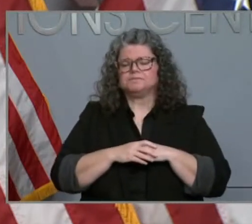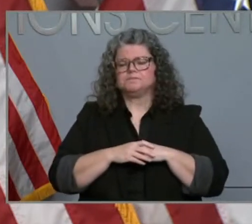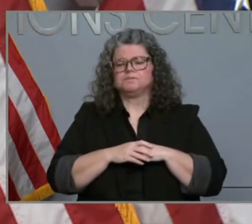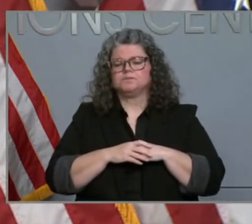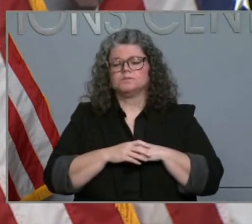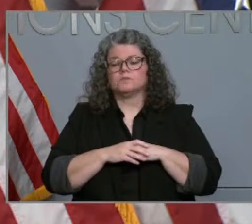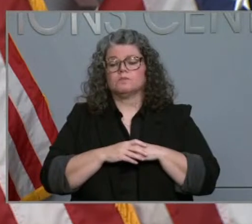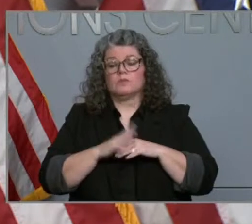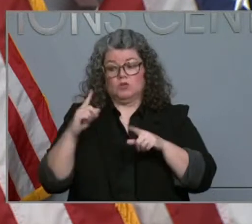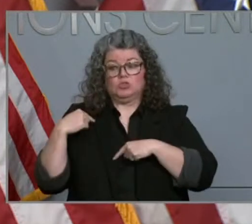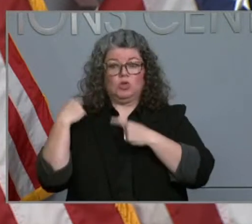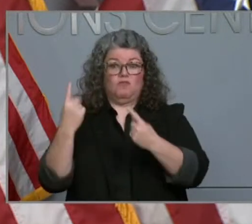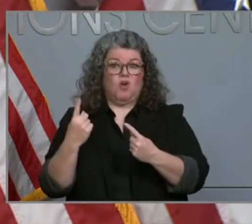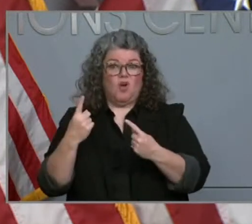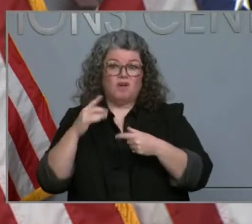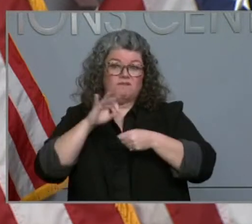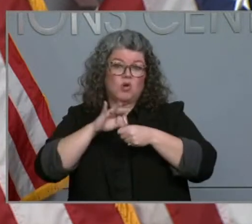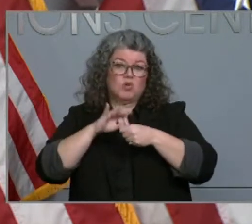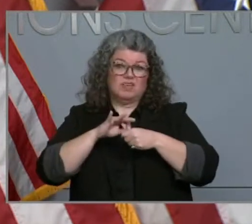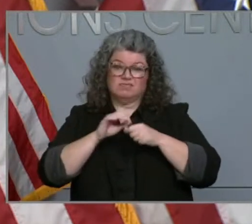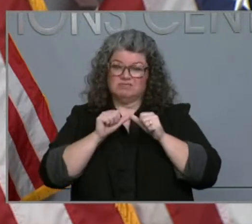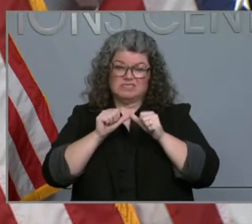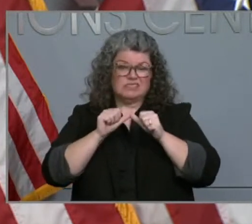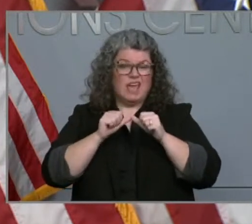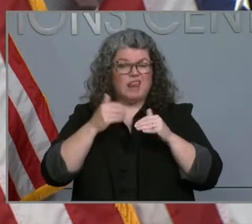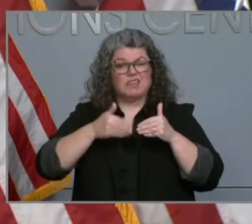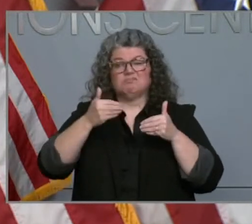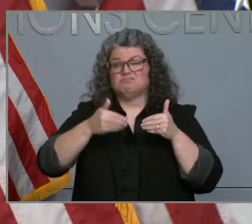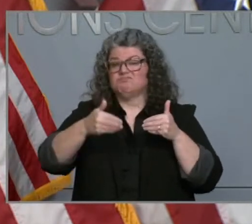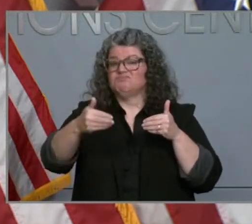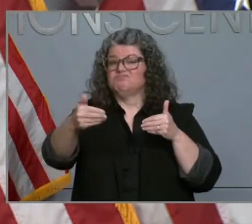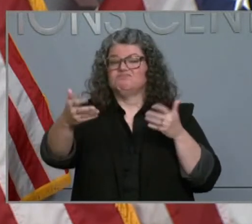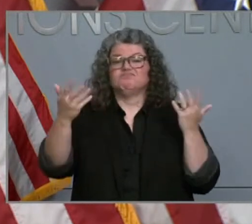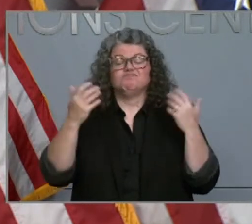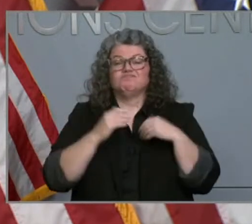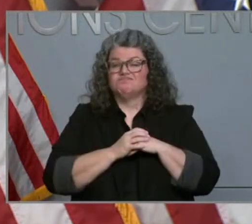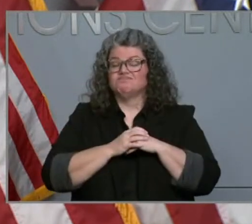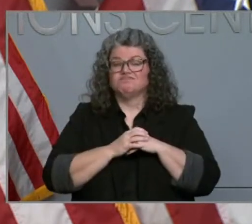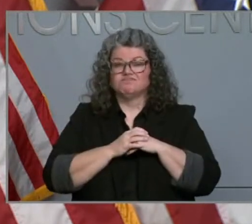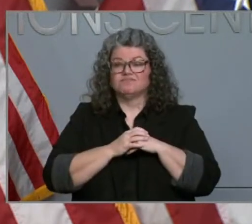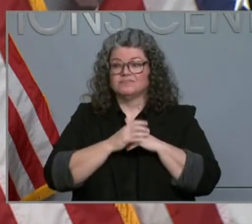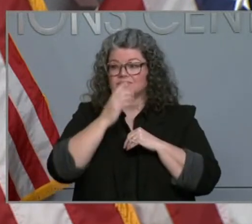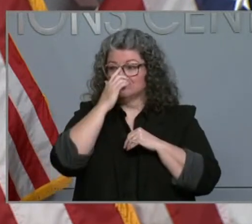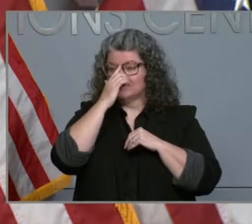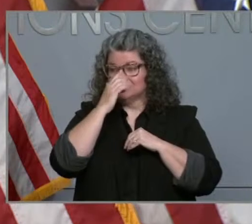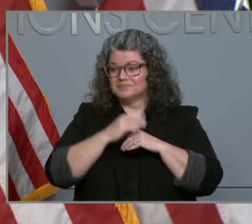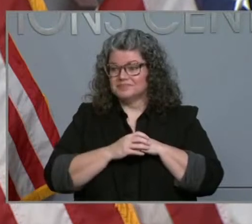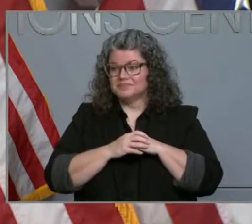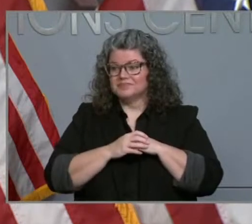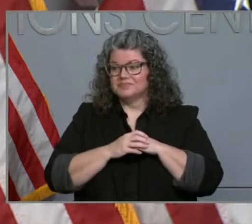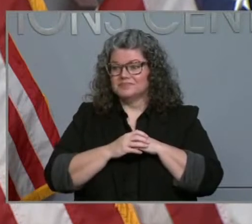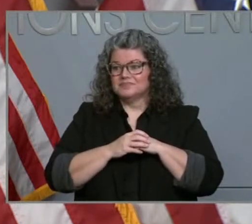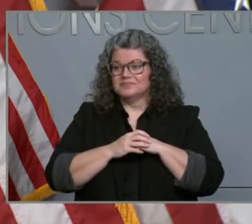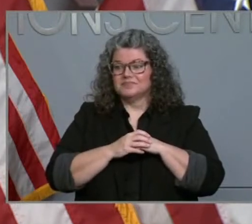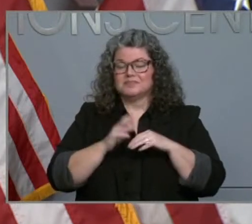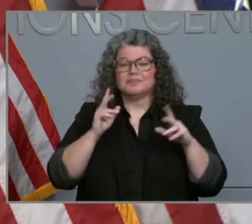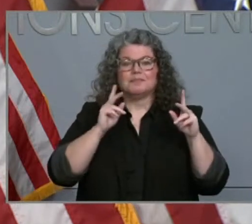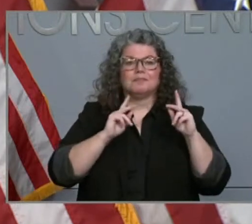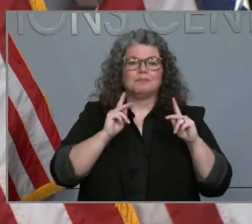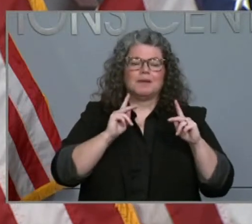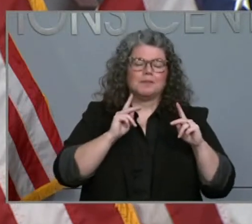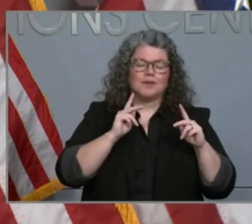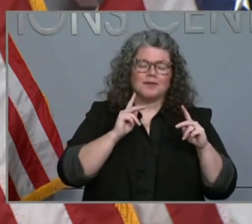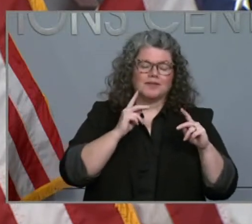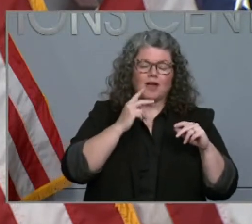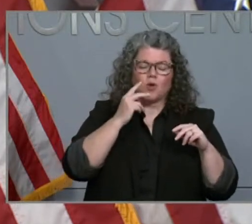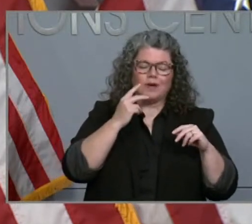is that voting has just been steady. We had, everybody gets a kick out of the fact that I talk about the weather all the